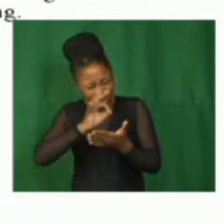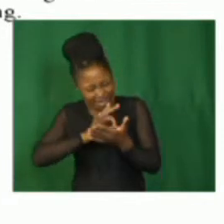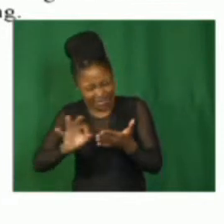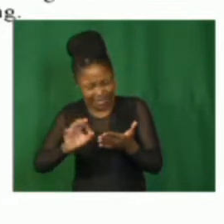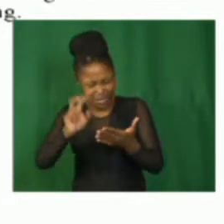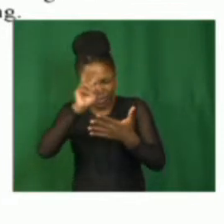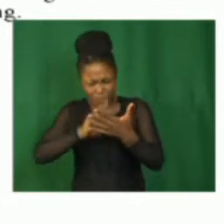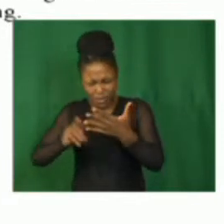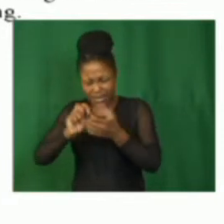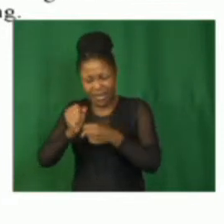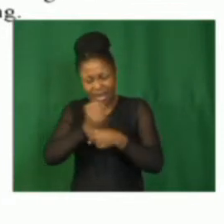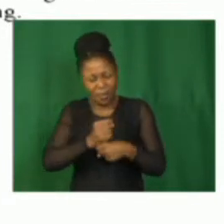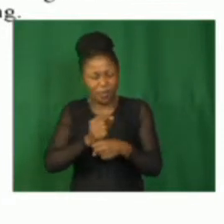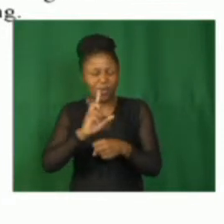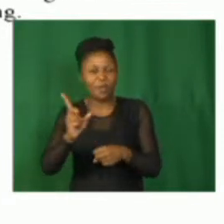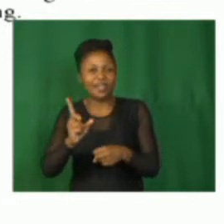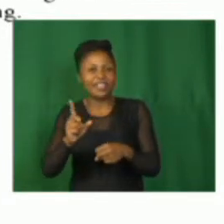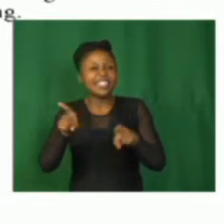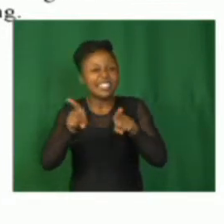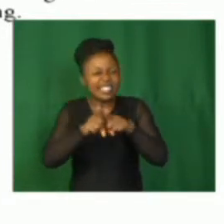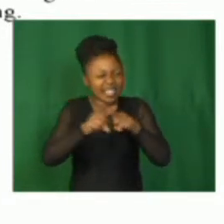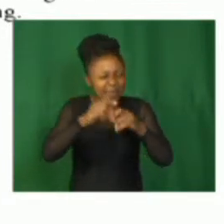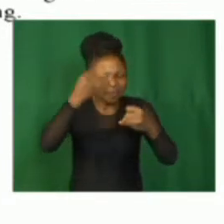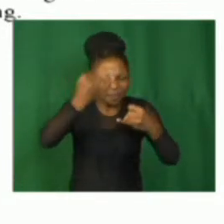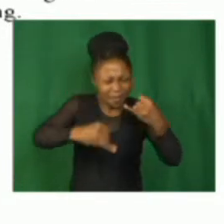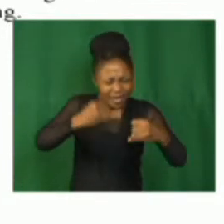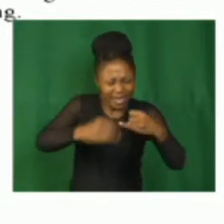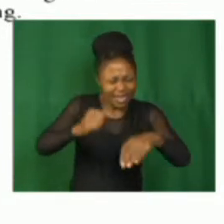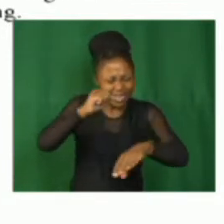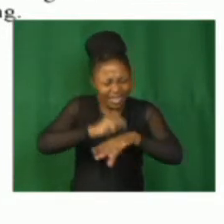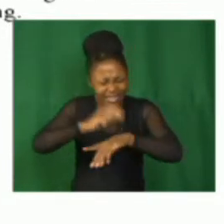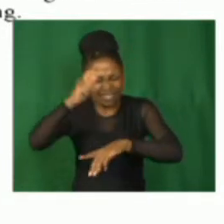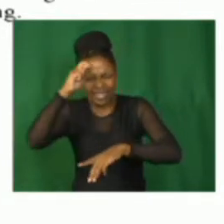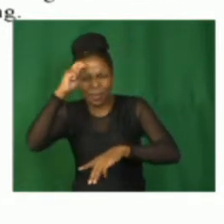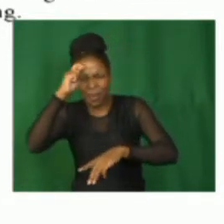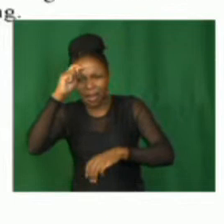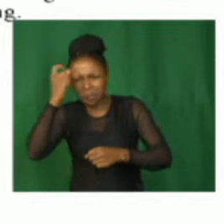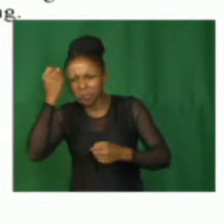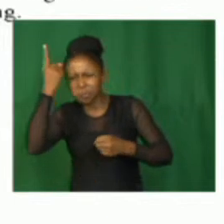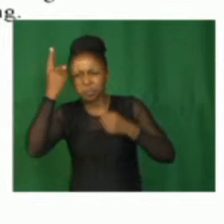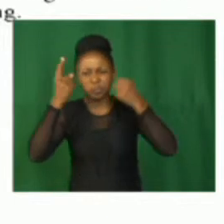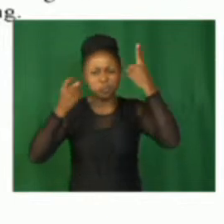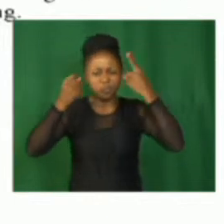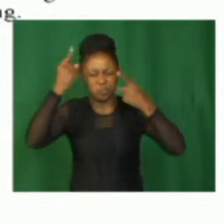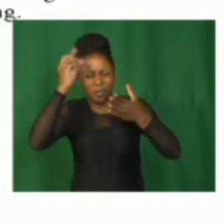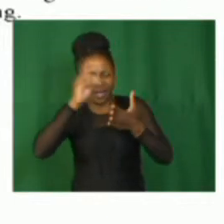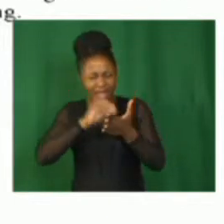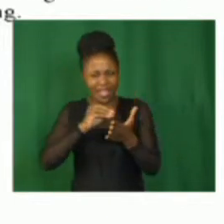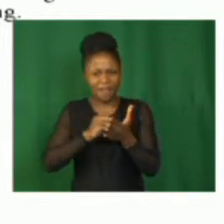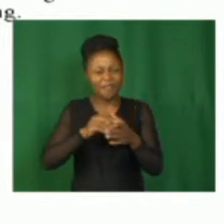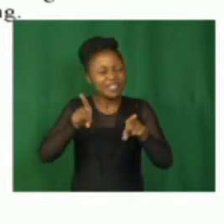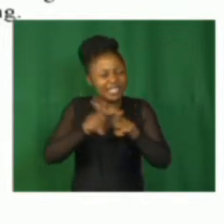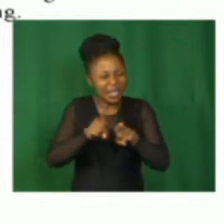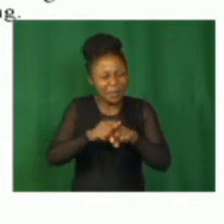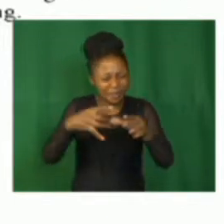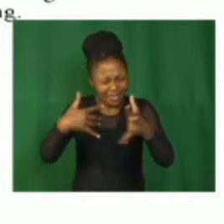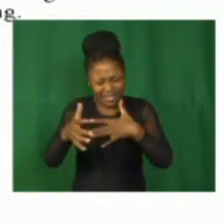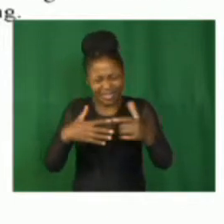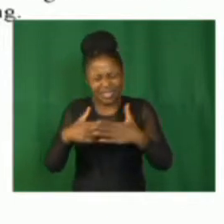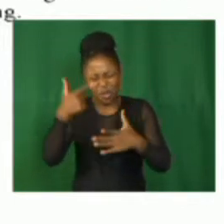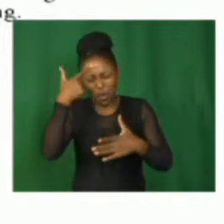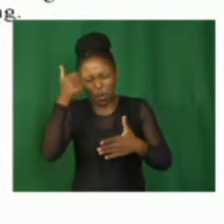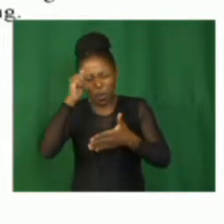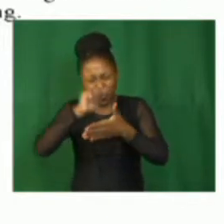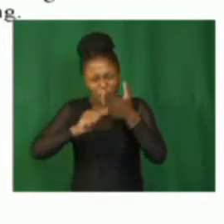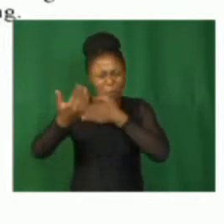make predictions and they can use their background knowledge before they start reading so that they can understand what